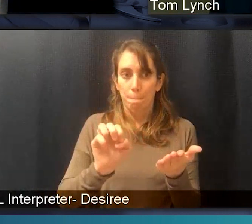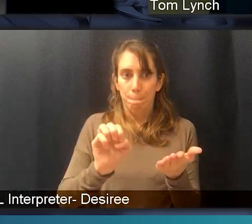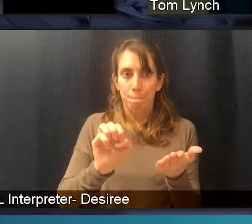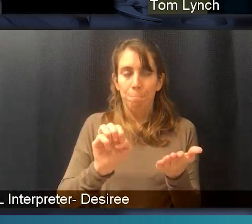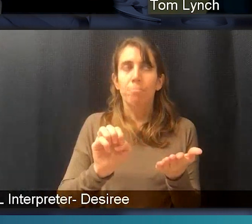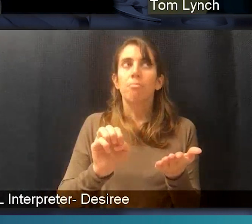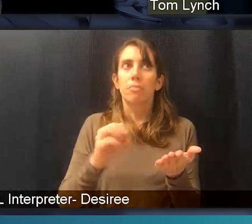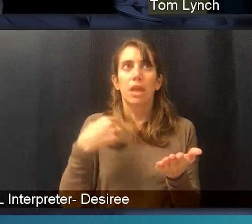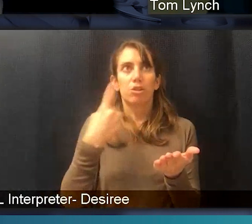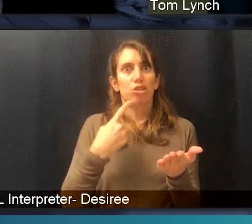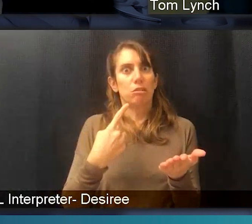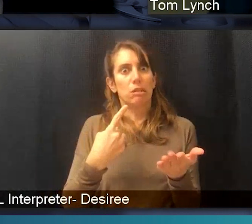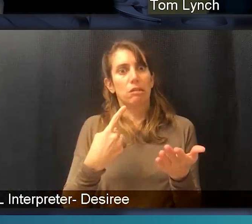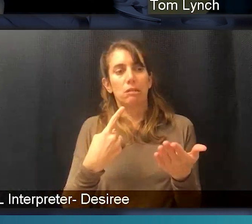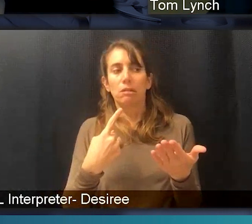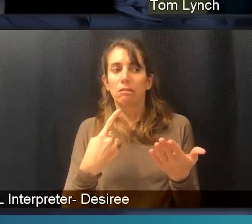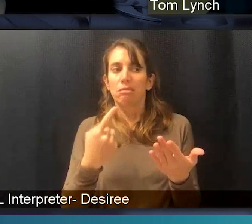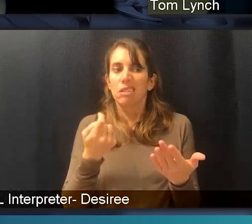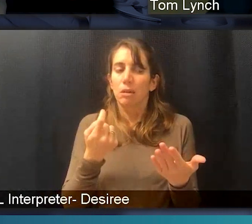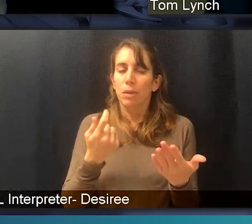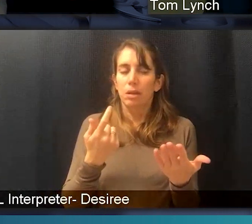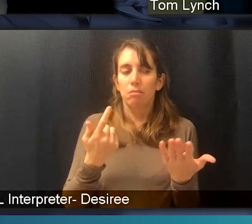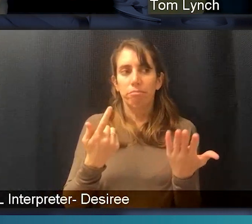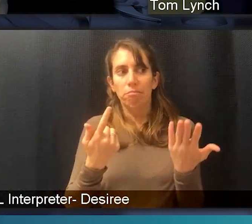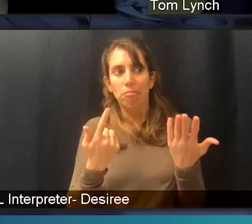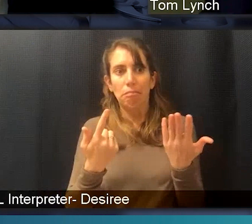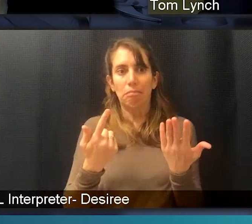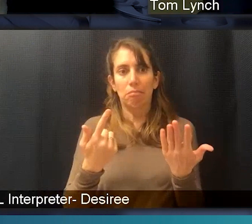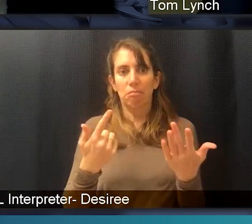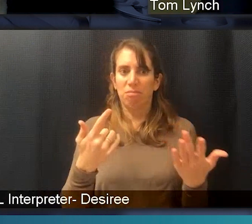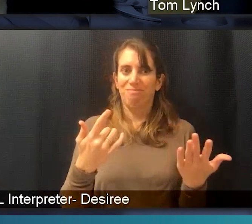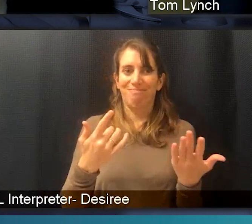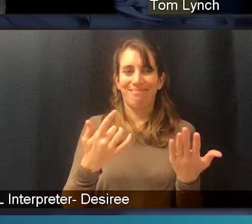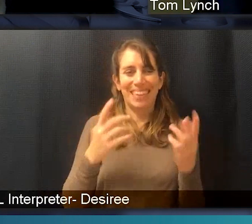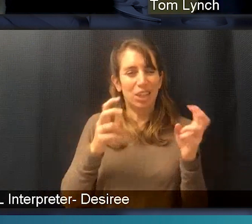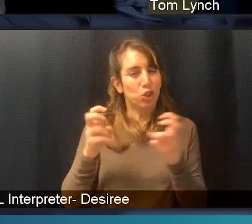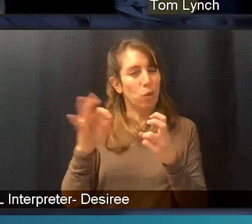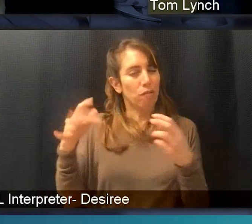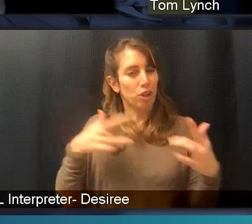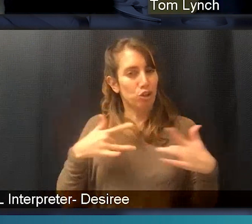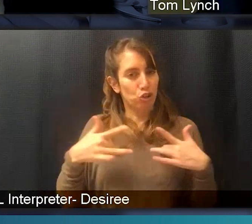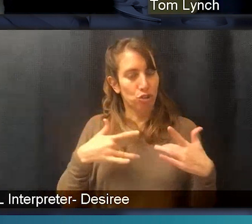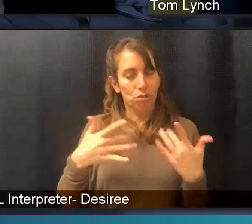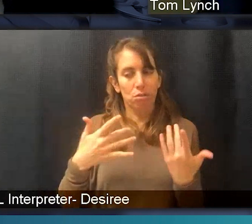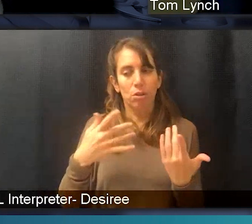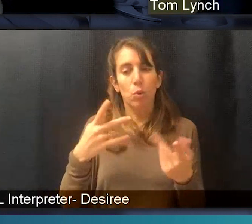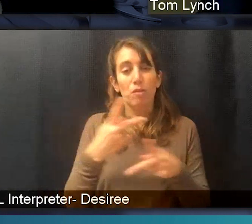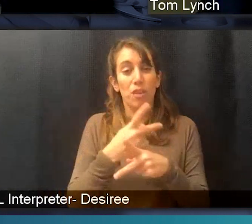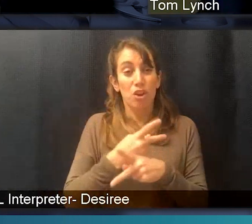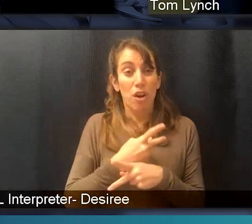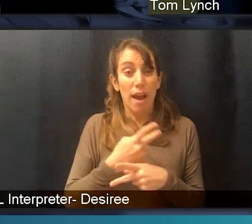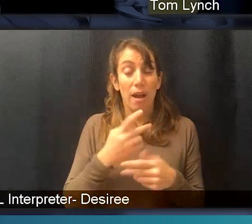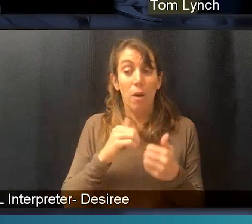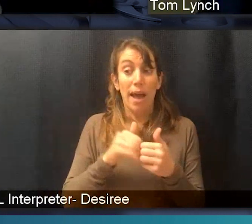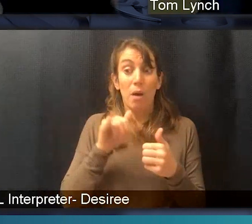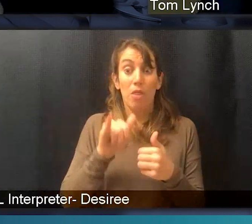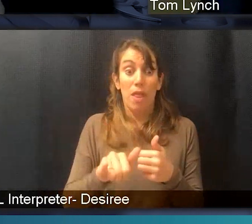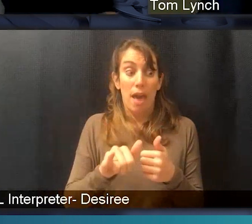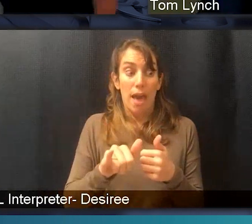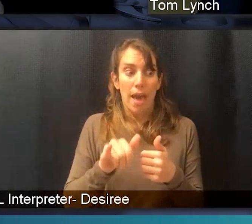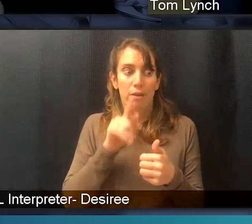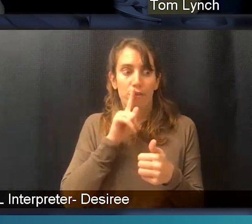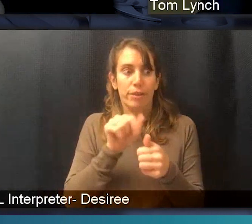worrisome. We'll know more in about 2 weeks for kind of how well that evades neutralization and so forth, but it already seems like it will be